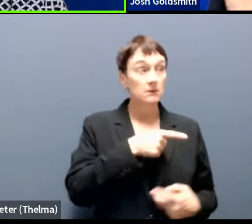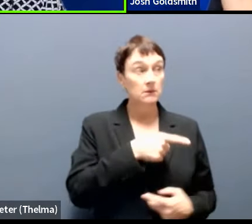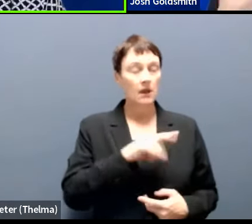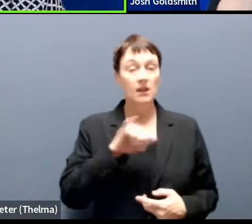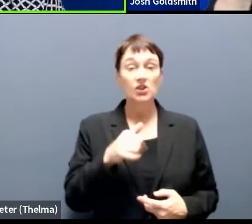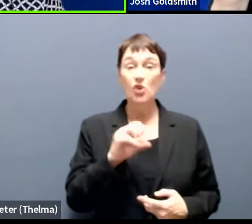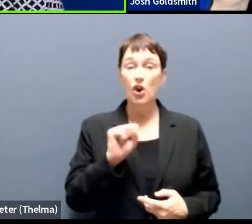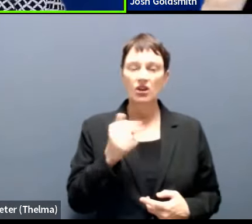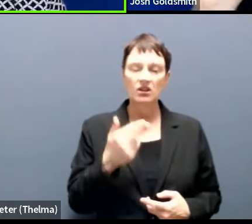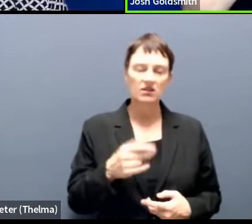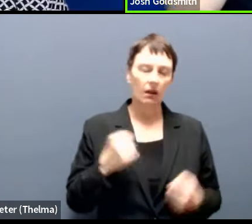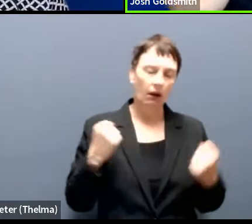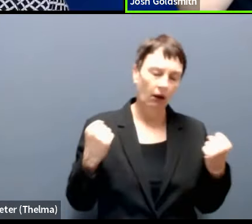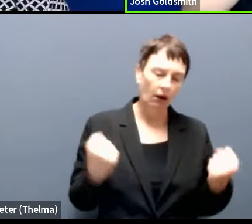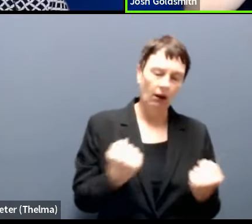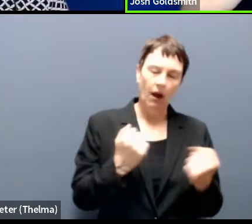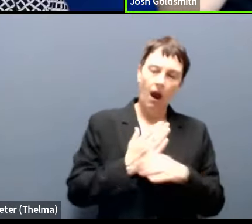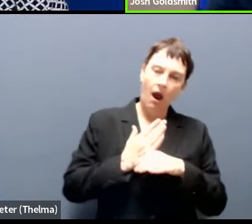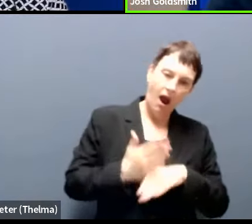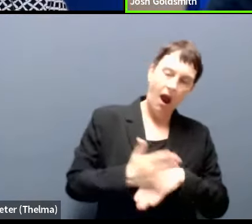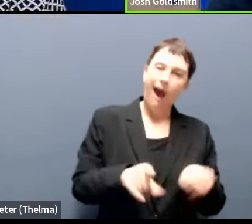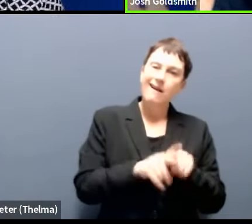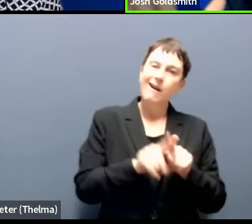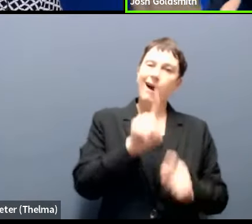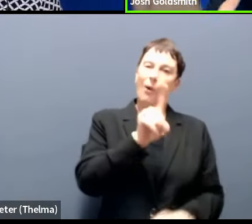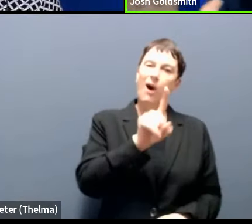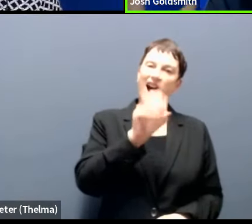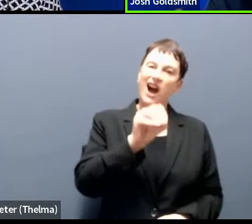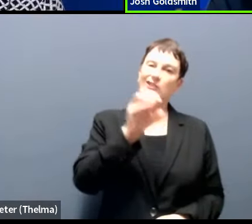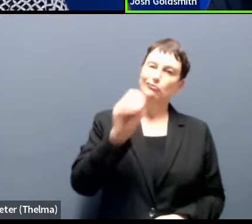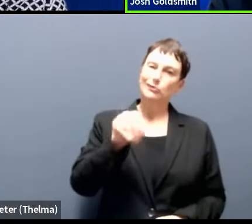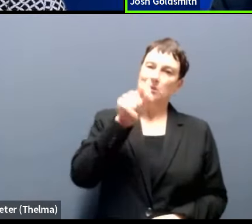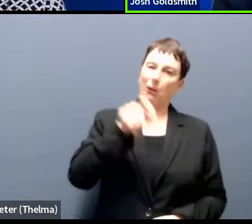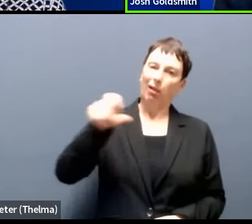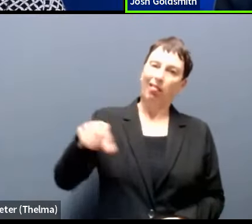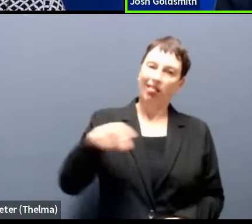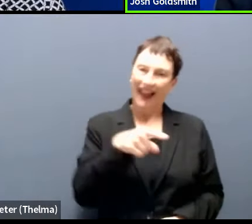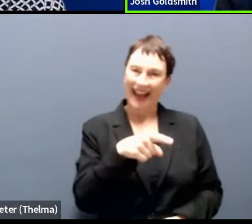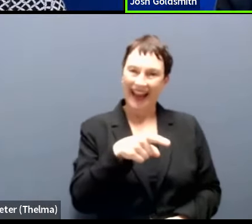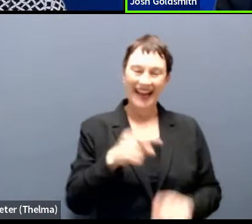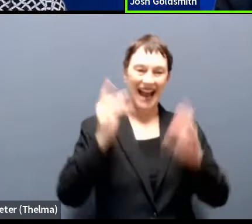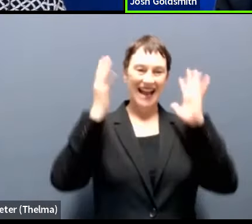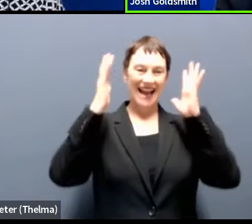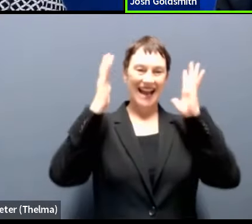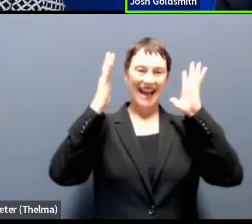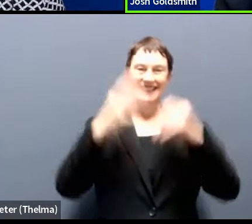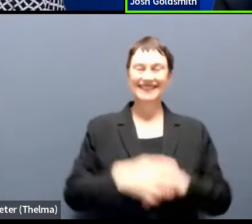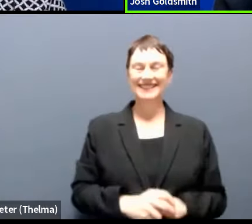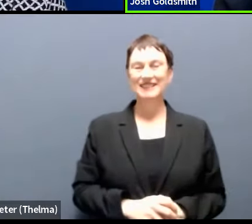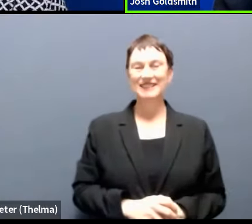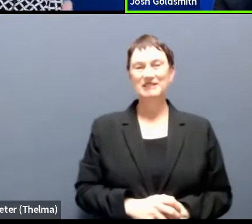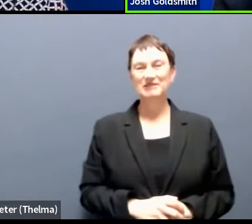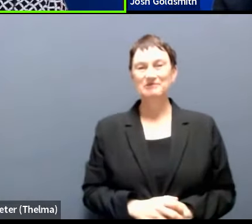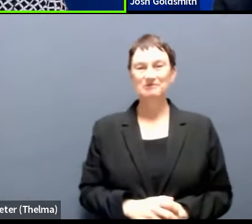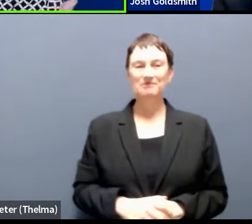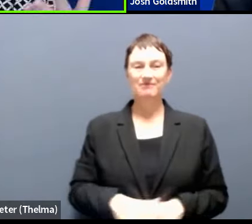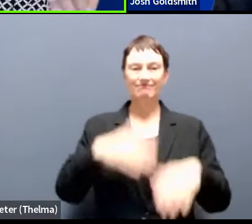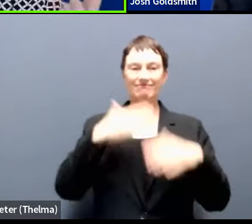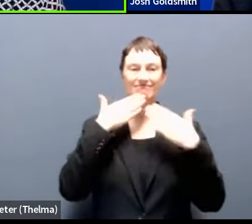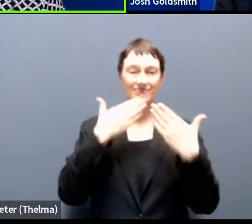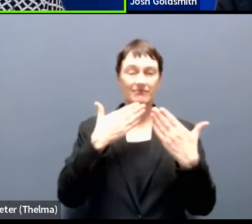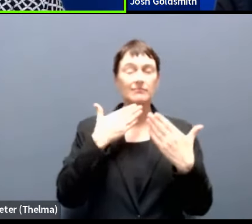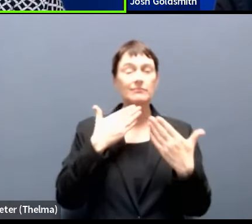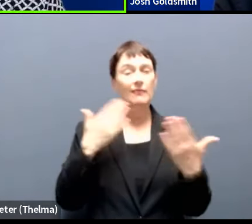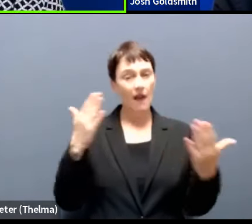does it all perfectly. Well, we have to give a shout out, Nora, to our fabulous assistant as well.